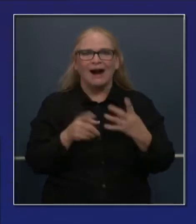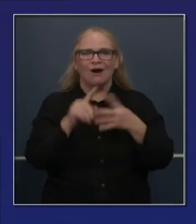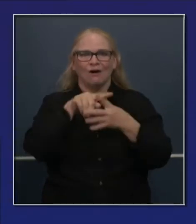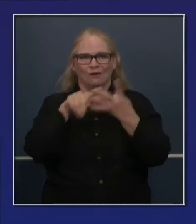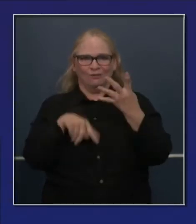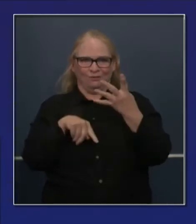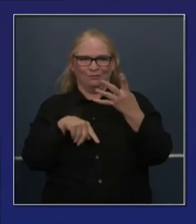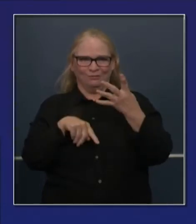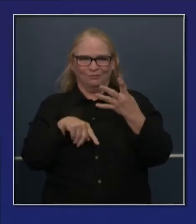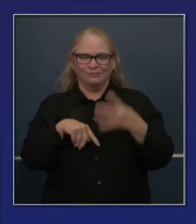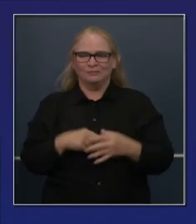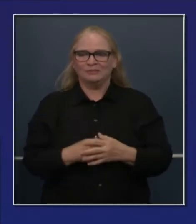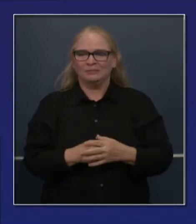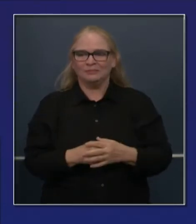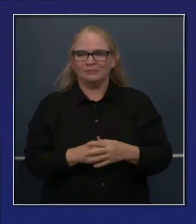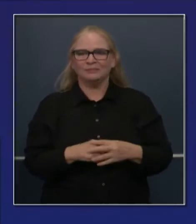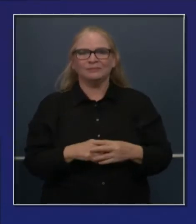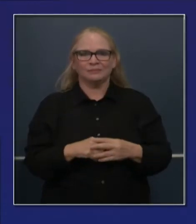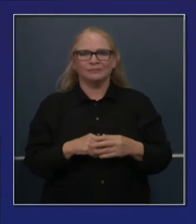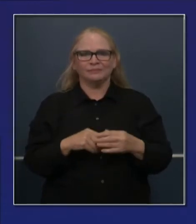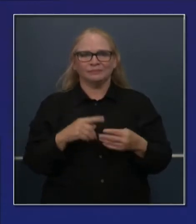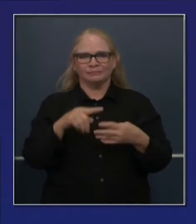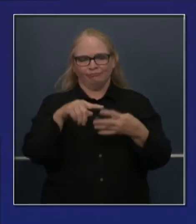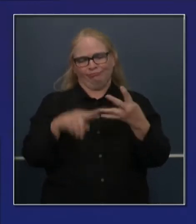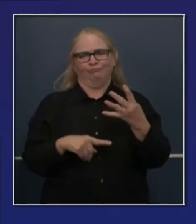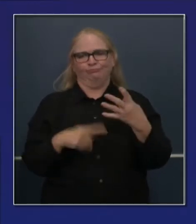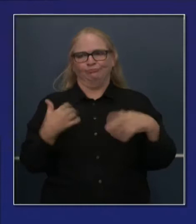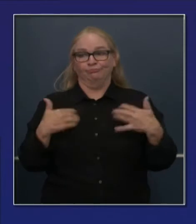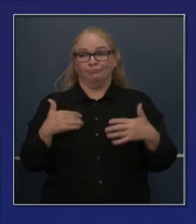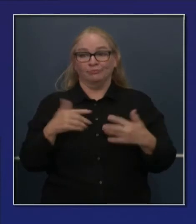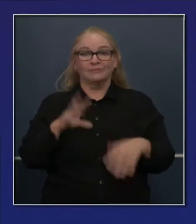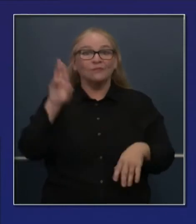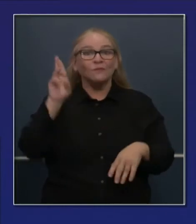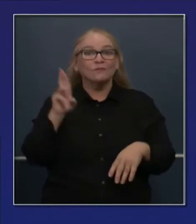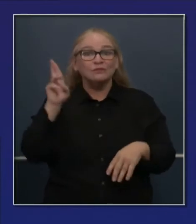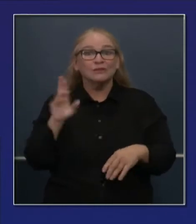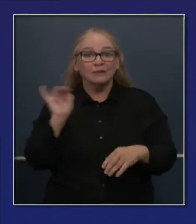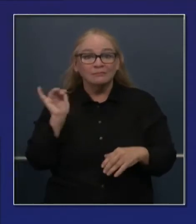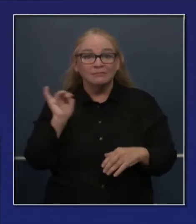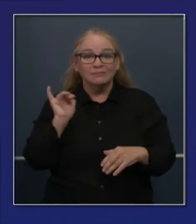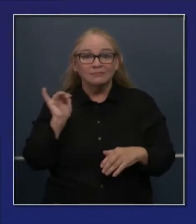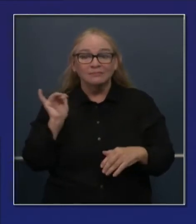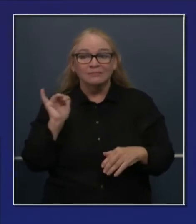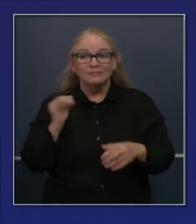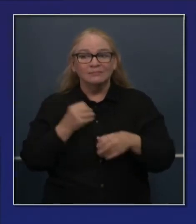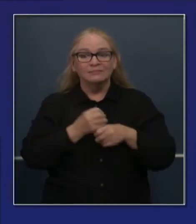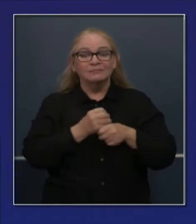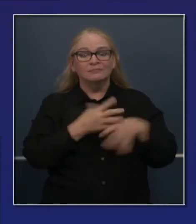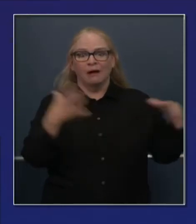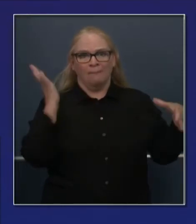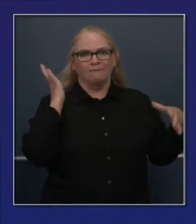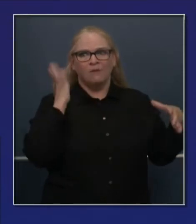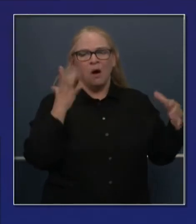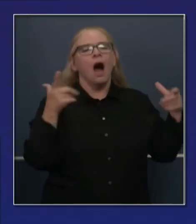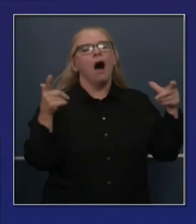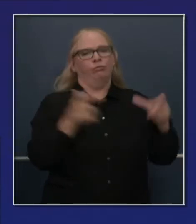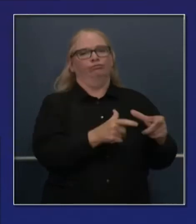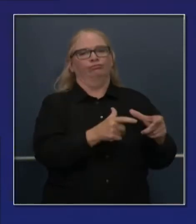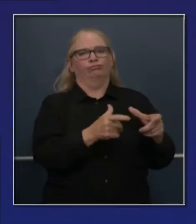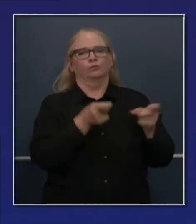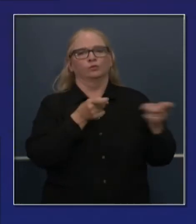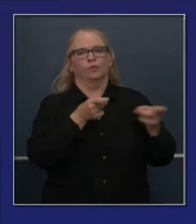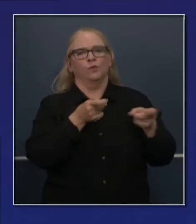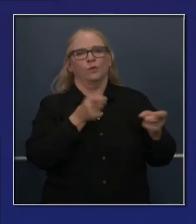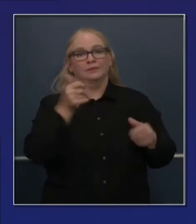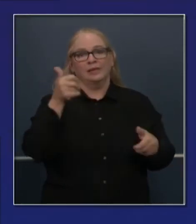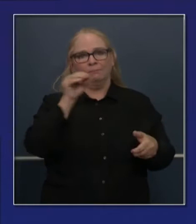substantially contained down in Riverside. You could see the containment in each and every one of those fires, 10% River